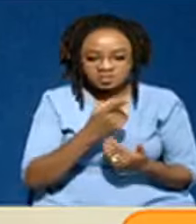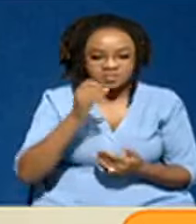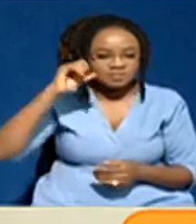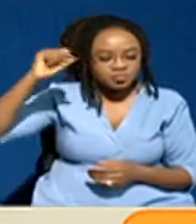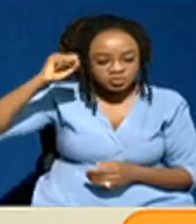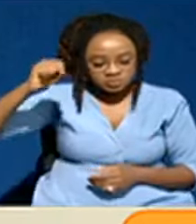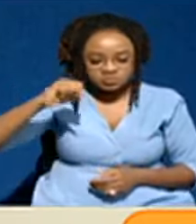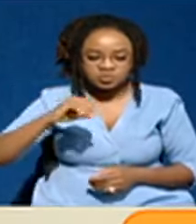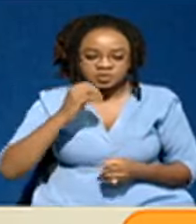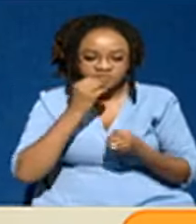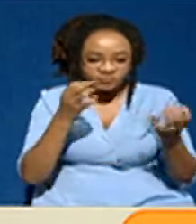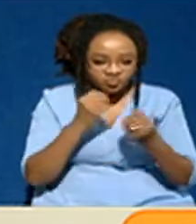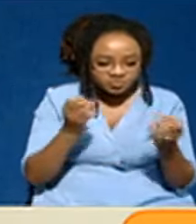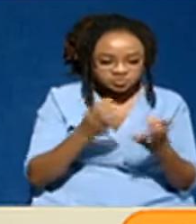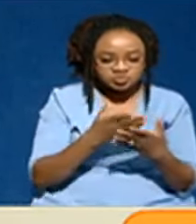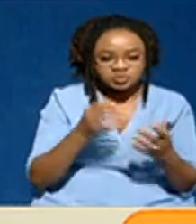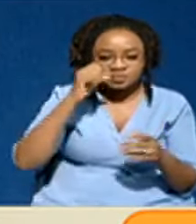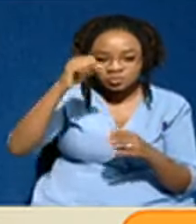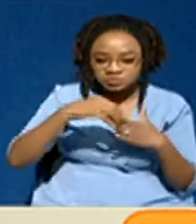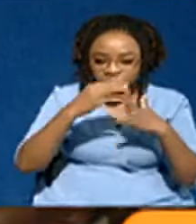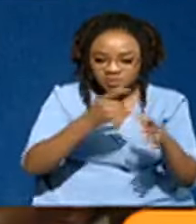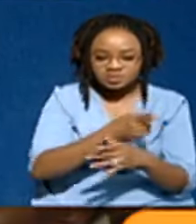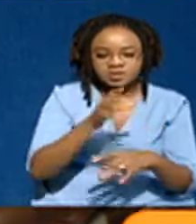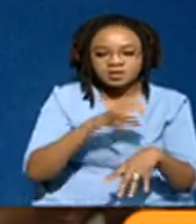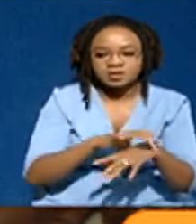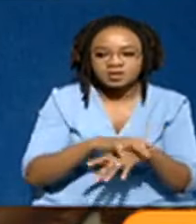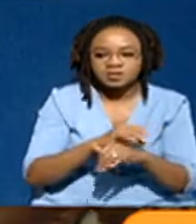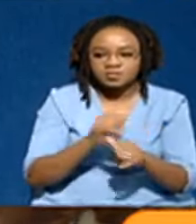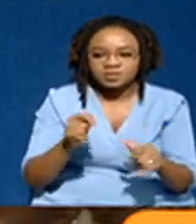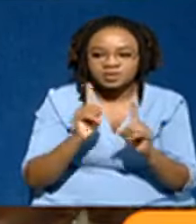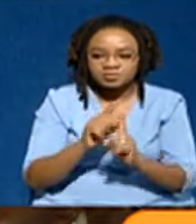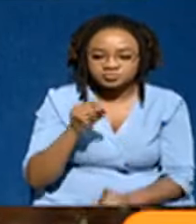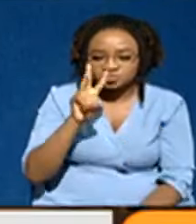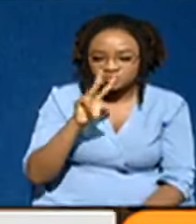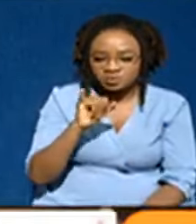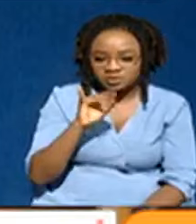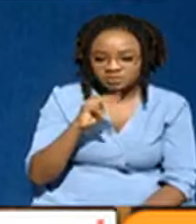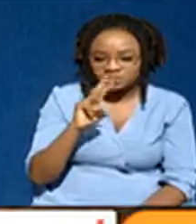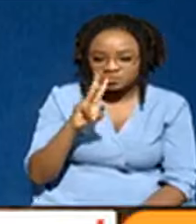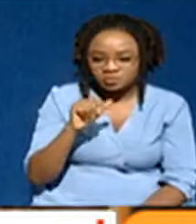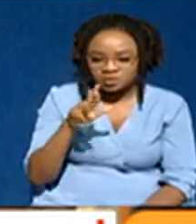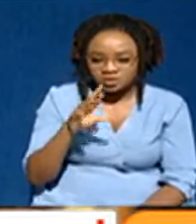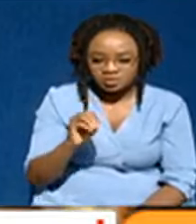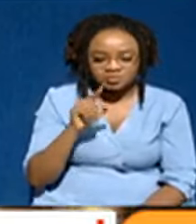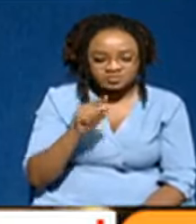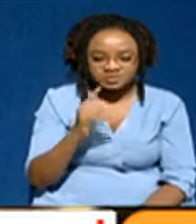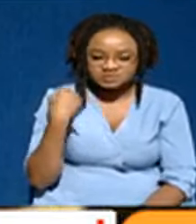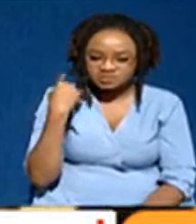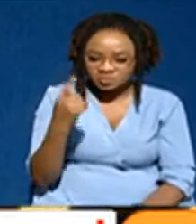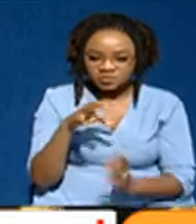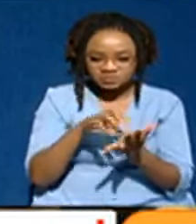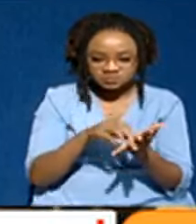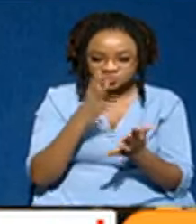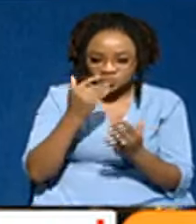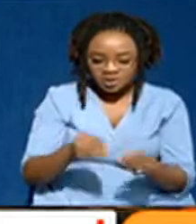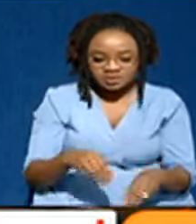issues, we bring them the political leaders that they want to question. Wimwaro has grown to be the number one station in its region by giving the